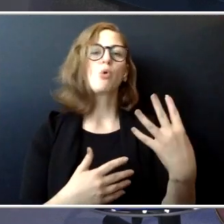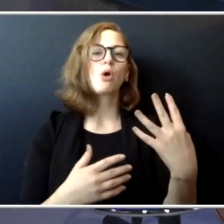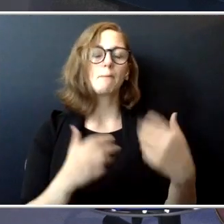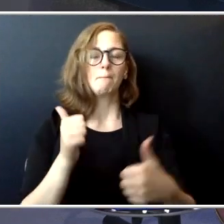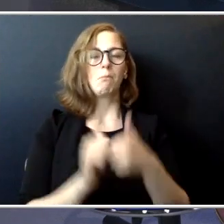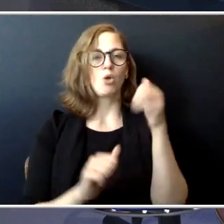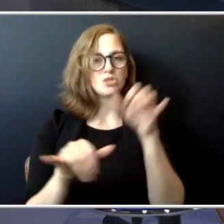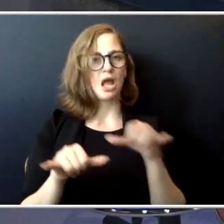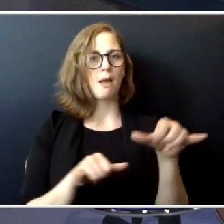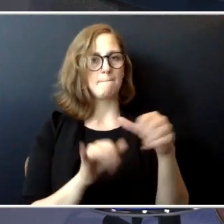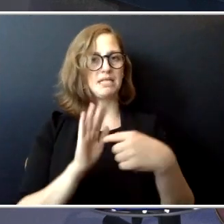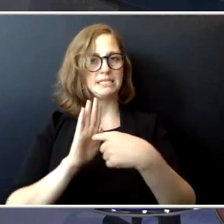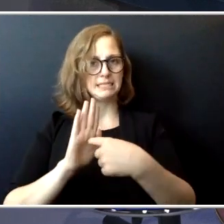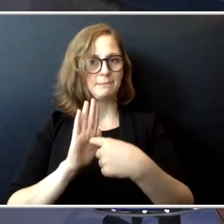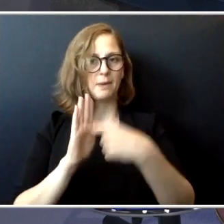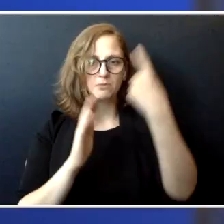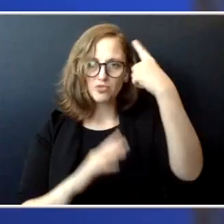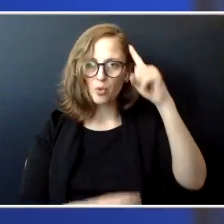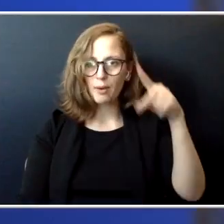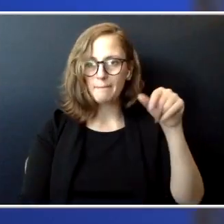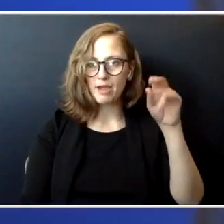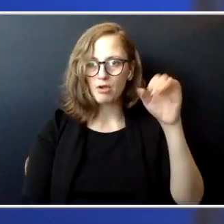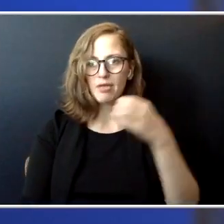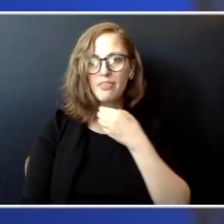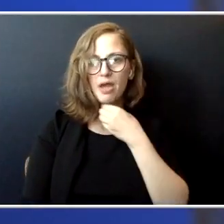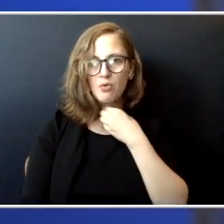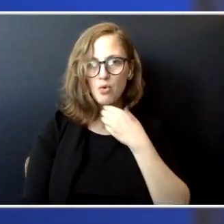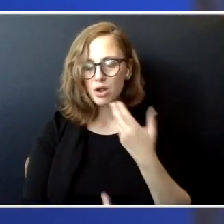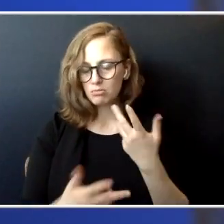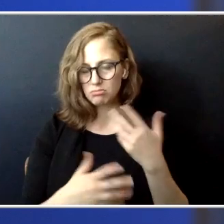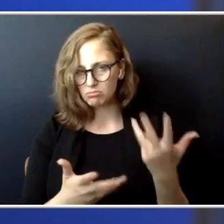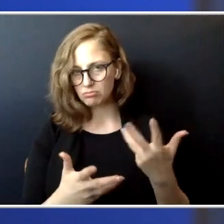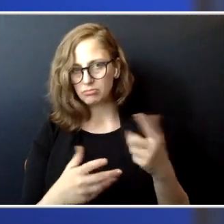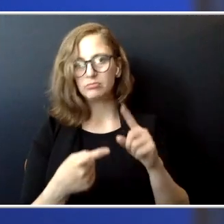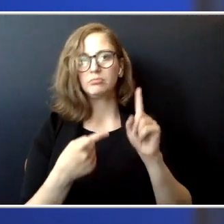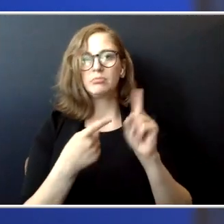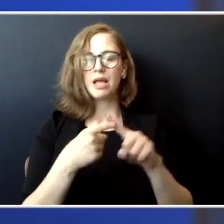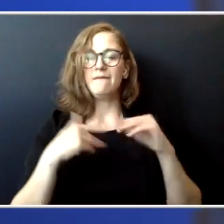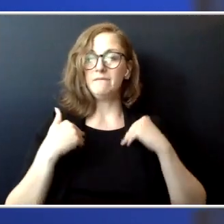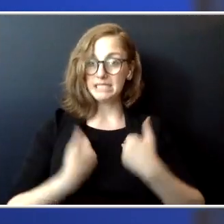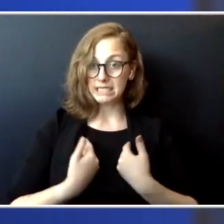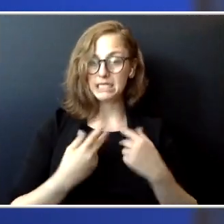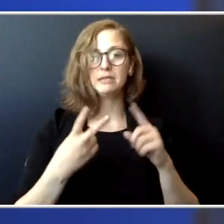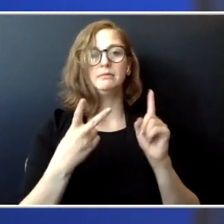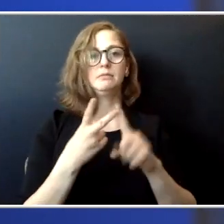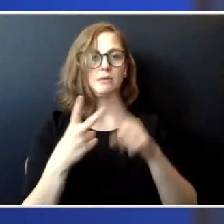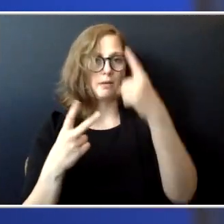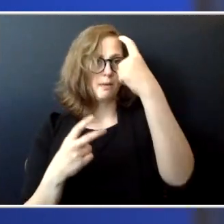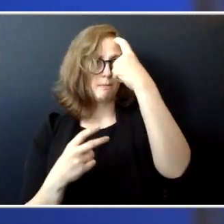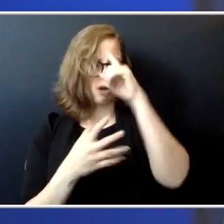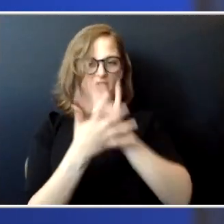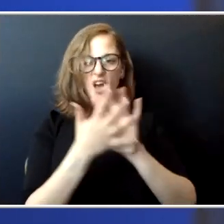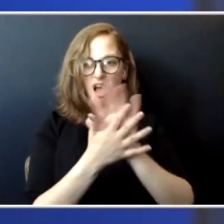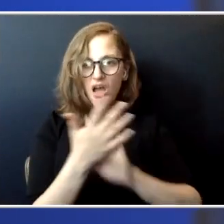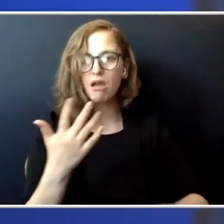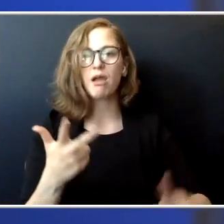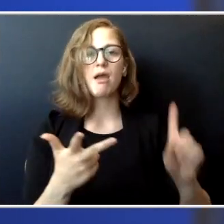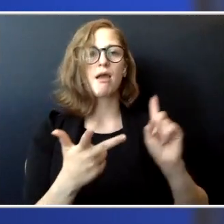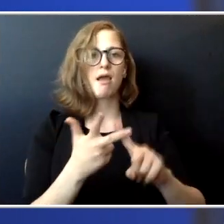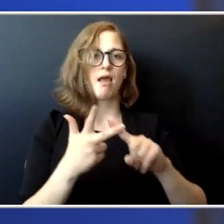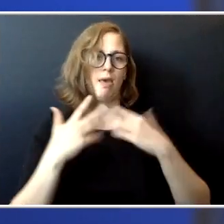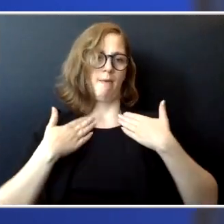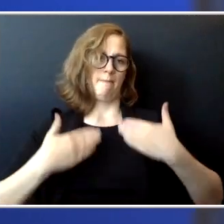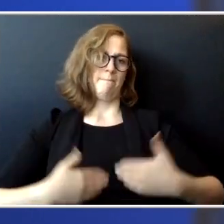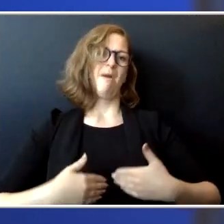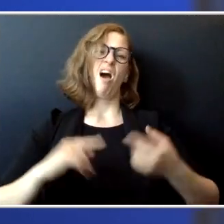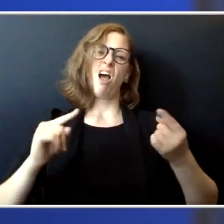be to people watching? Fatigue, brain fog, and then just body aches. And overall, to sum it up, the